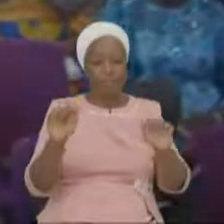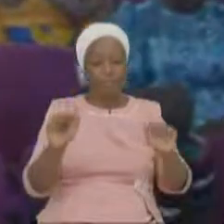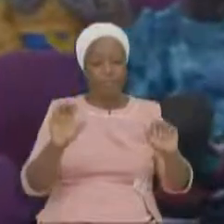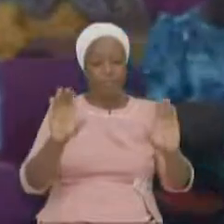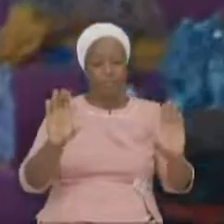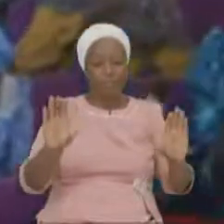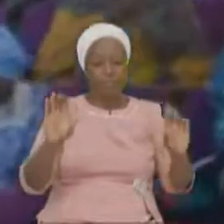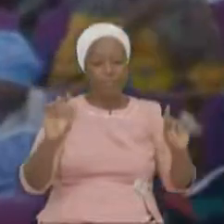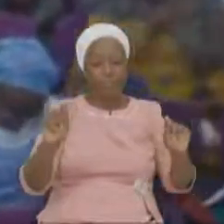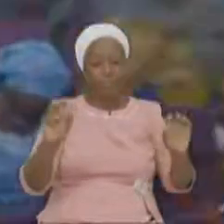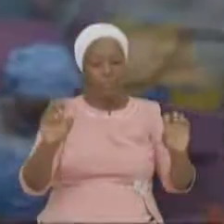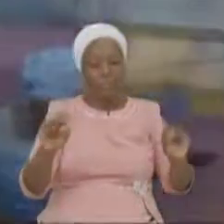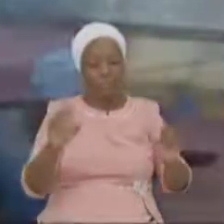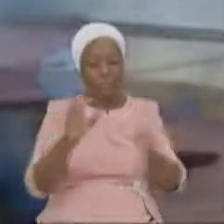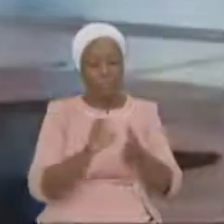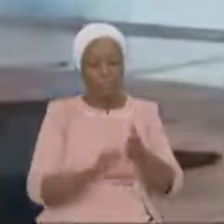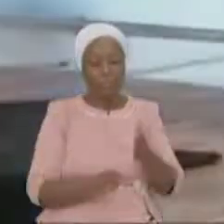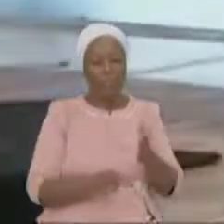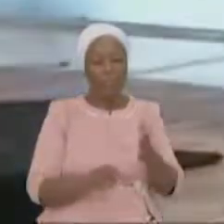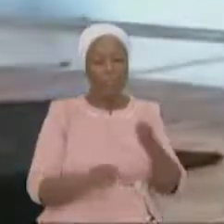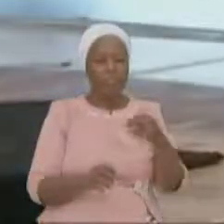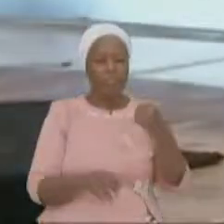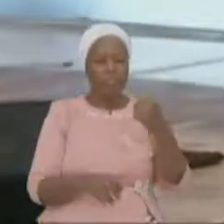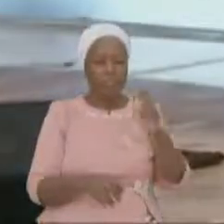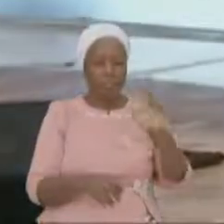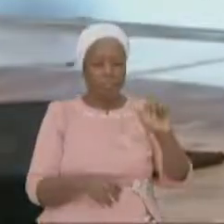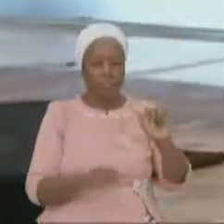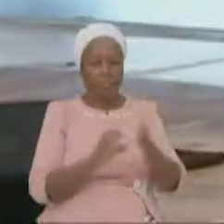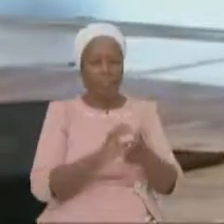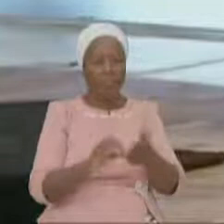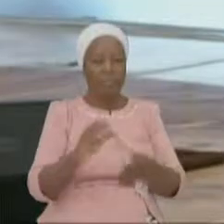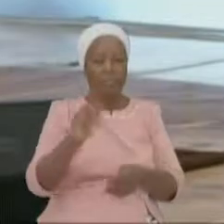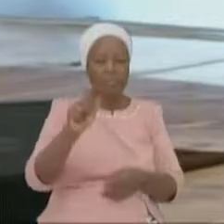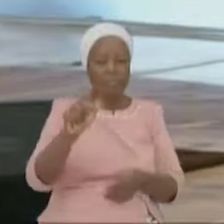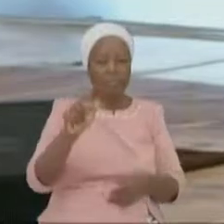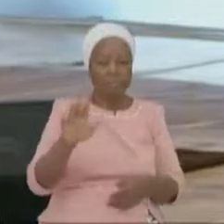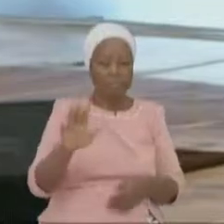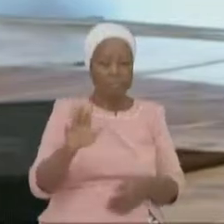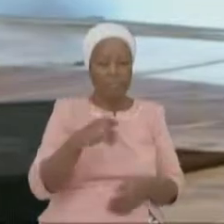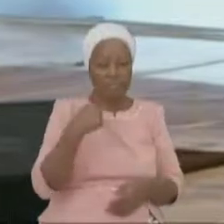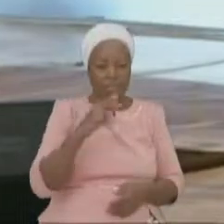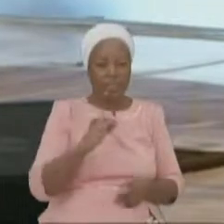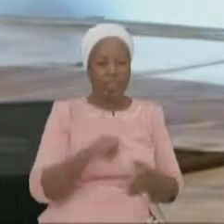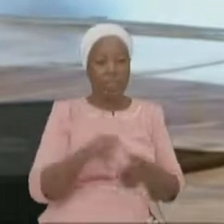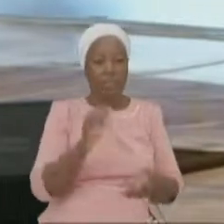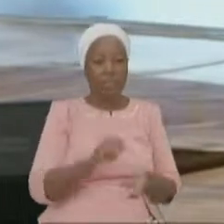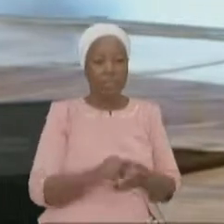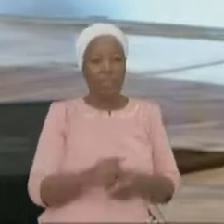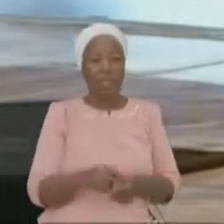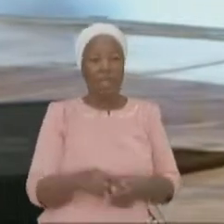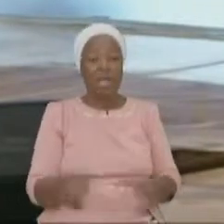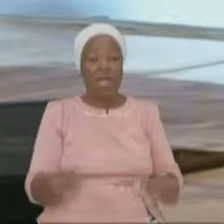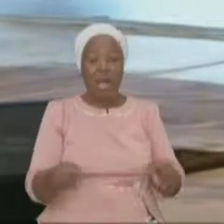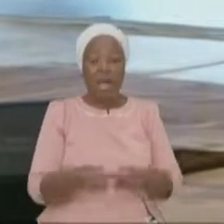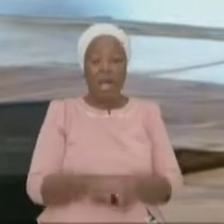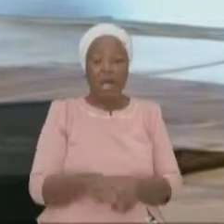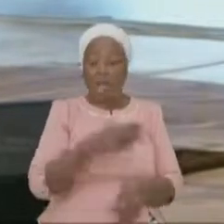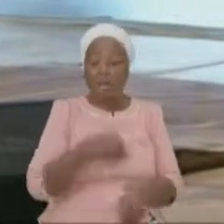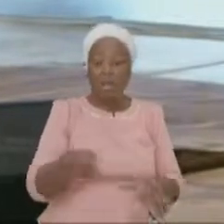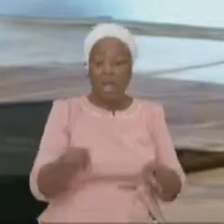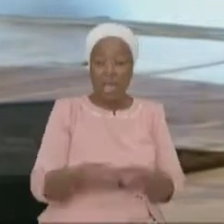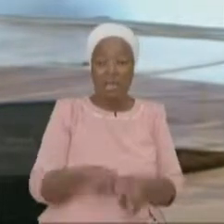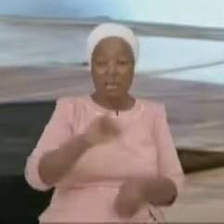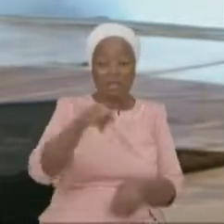13, verse 25. It tells us, it says, and as John